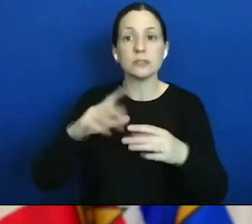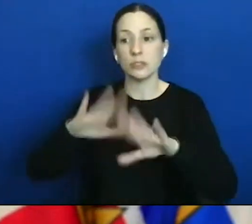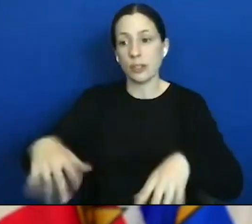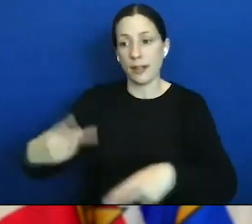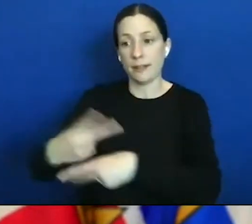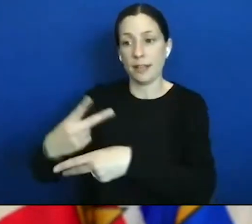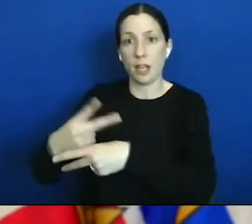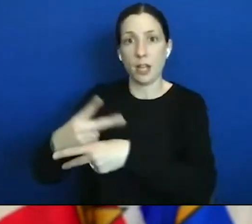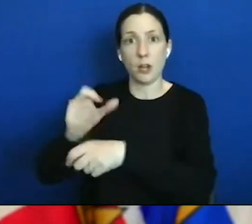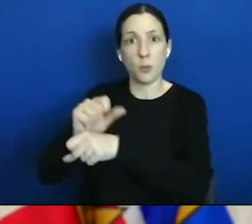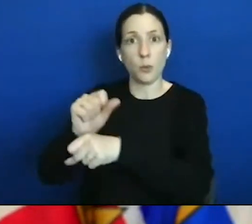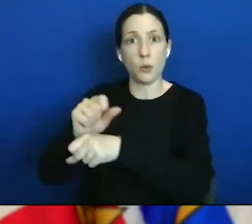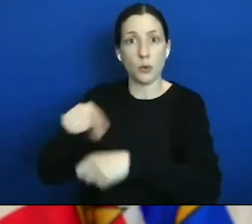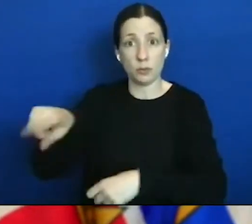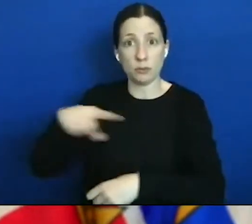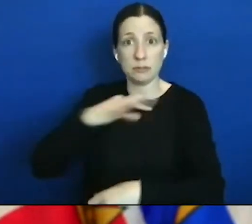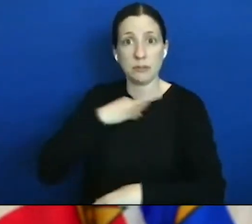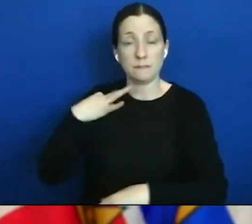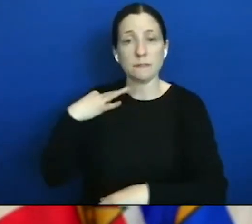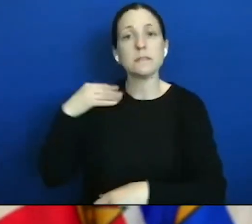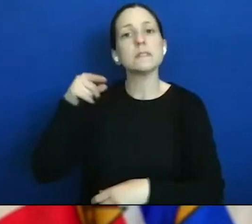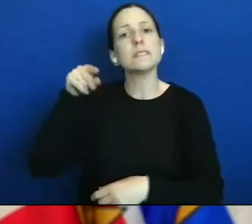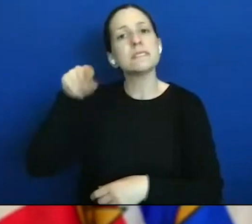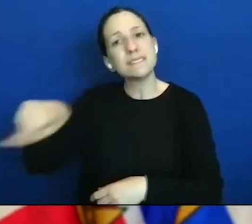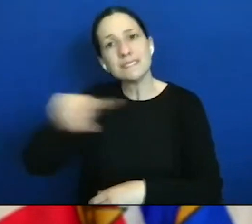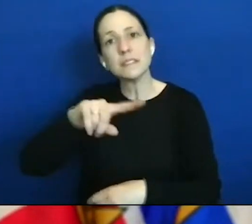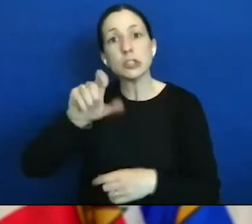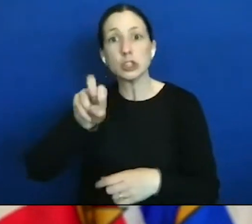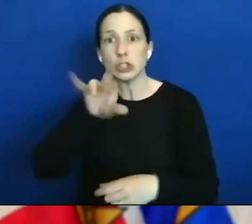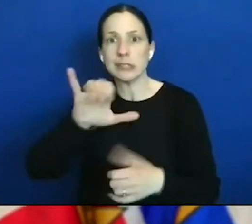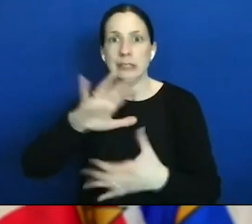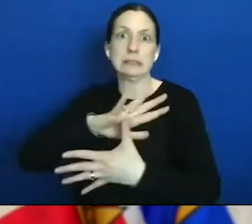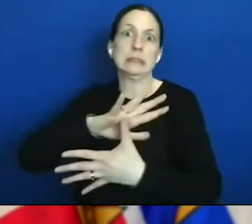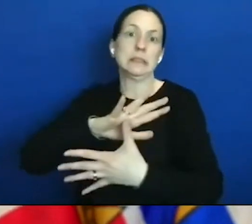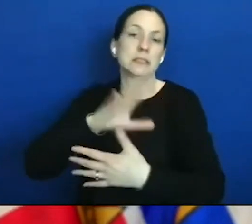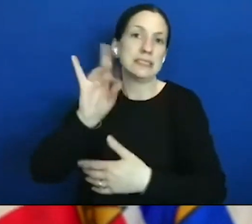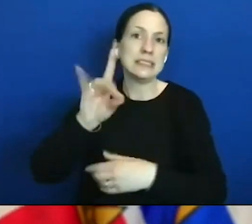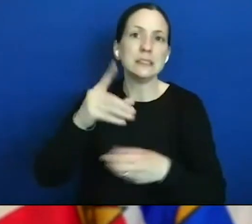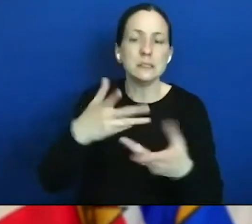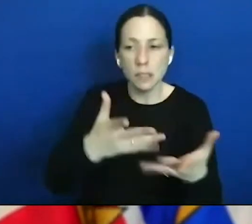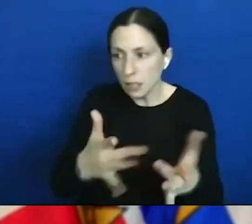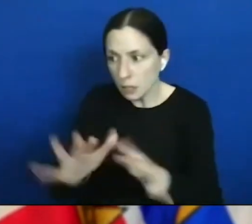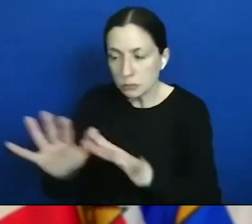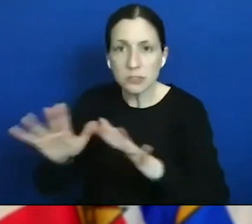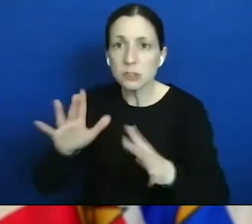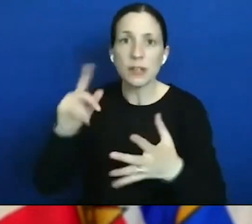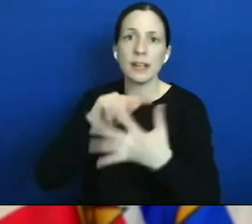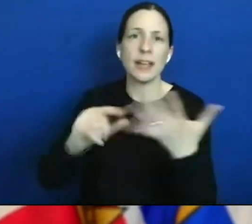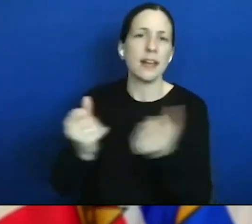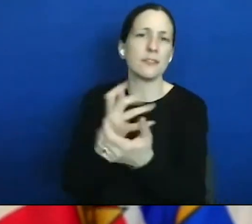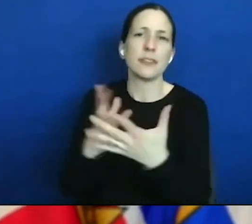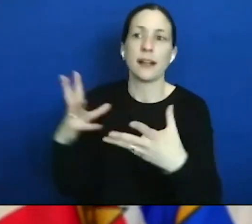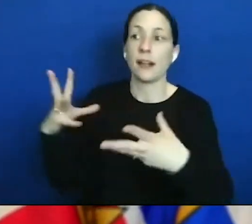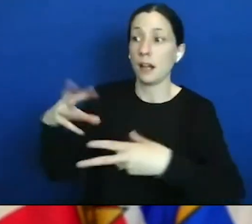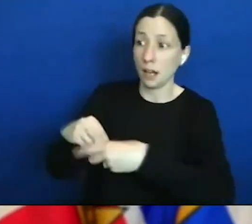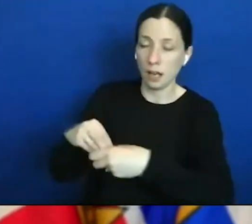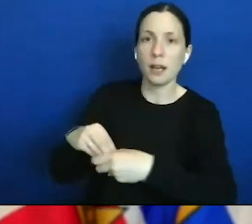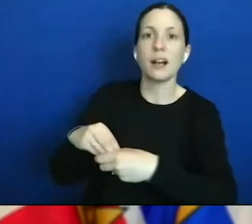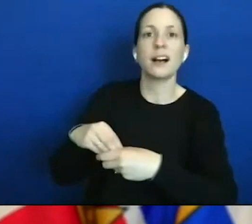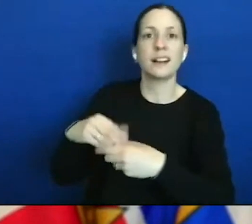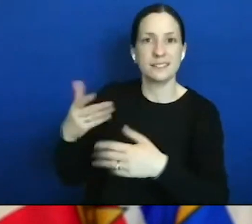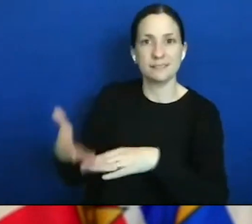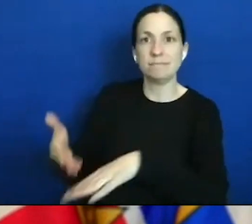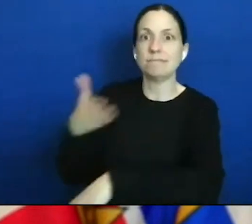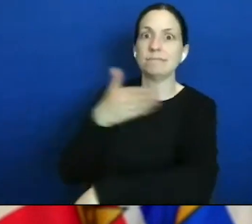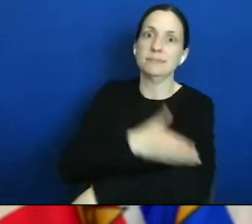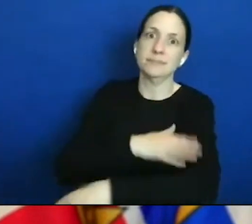childcare workers in the Surrey area to start with. So I think it's all of that combination, and I know Fraser Health and